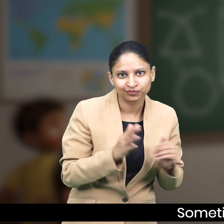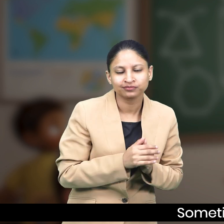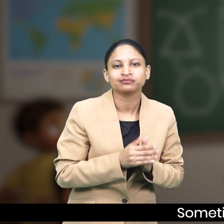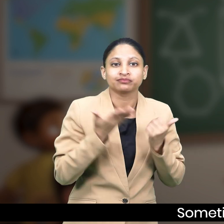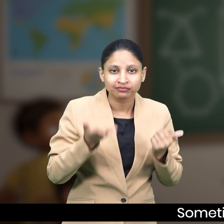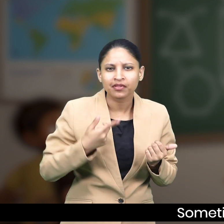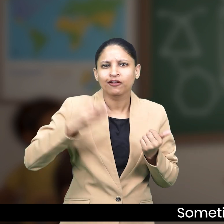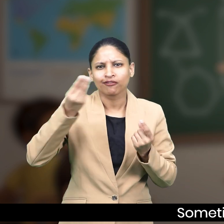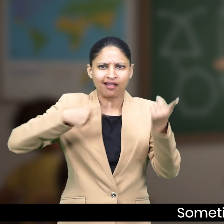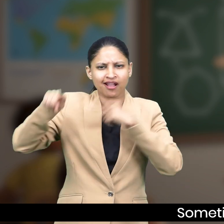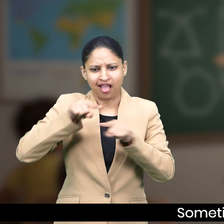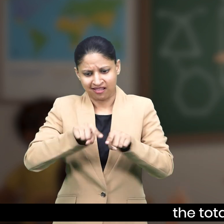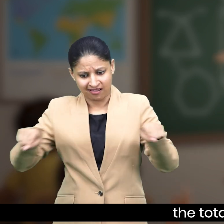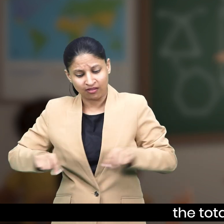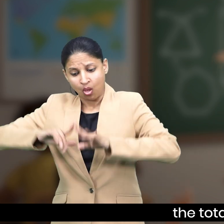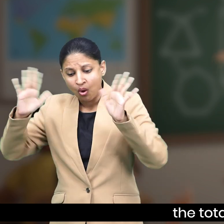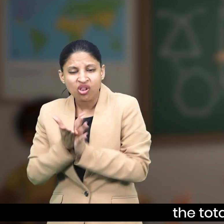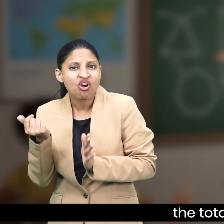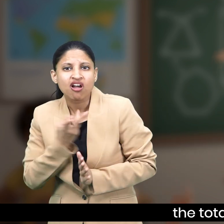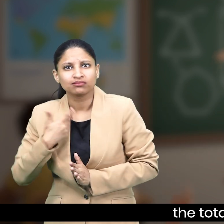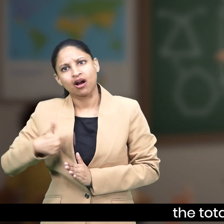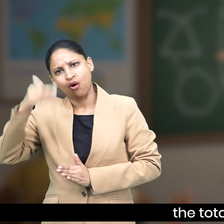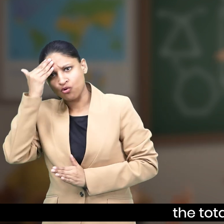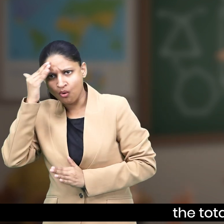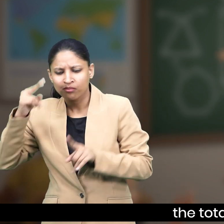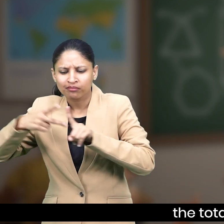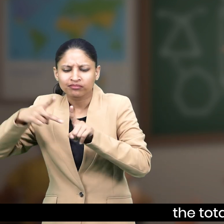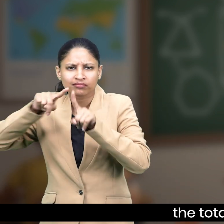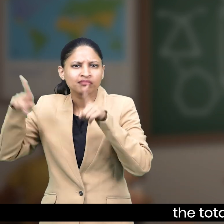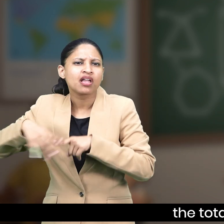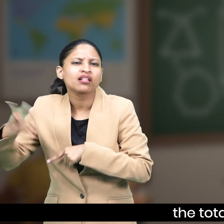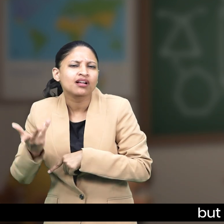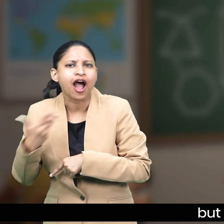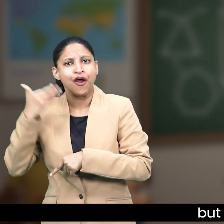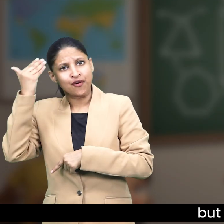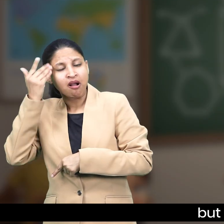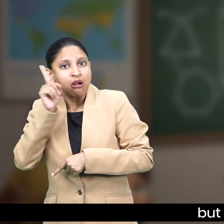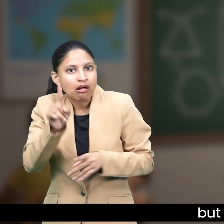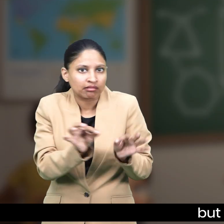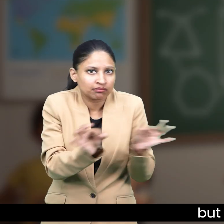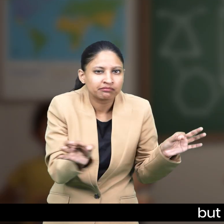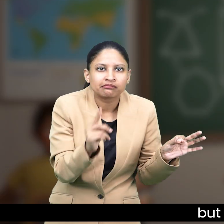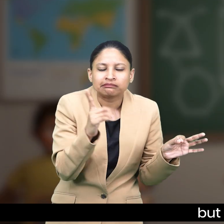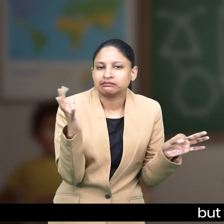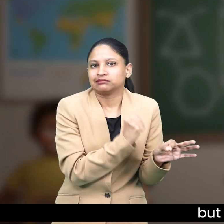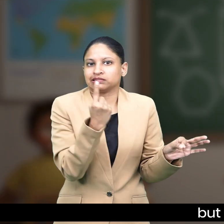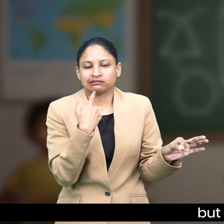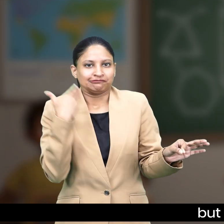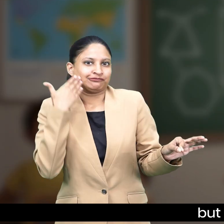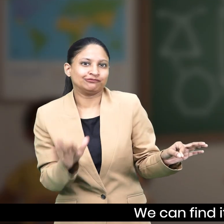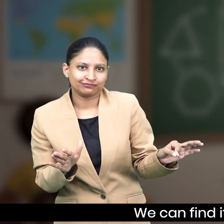Sometimes we already know the total perimeter of a shape, but one side is